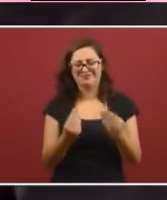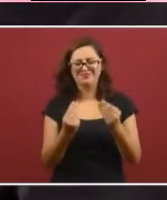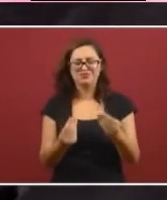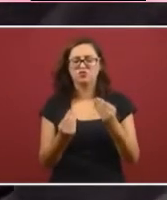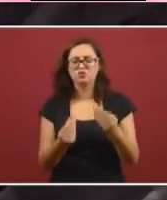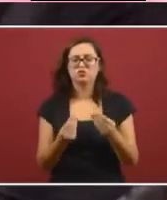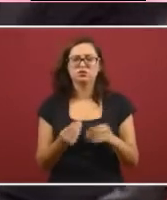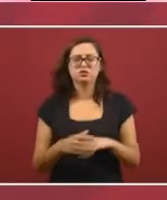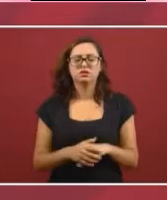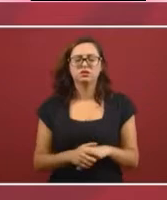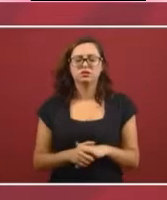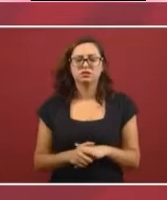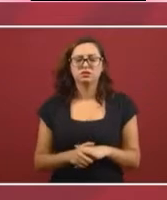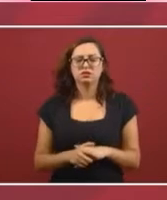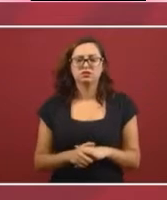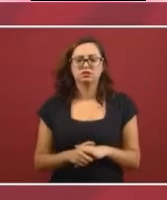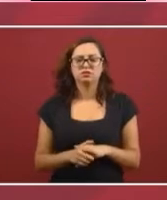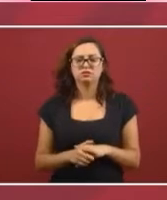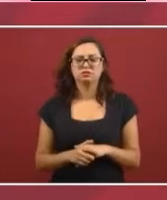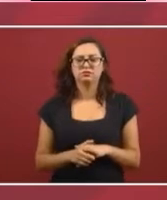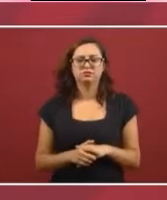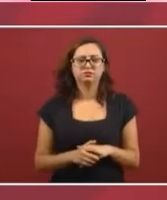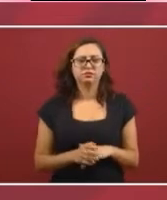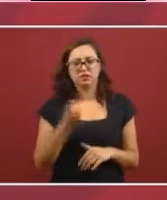esas, lots of those.